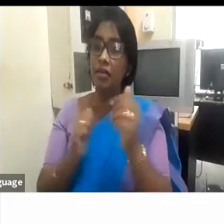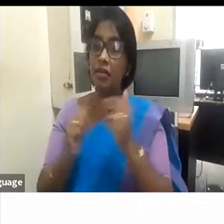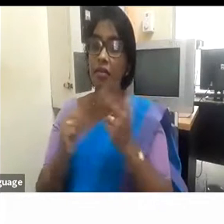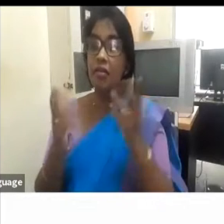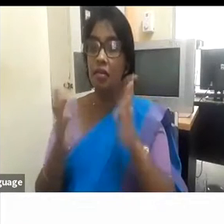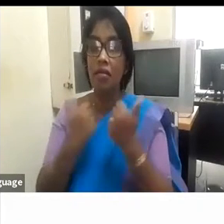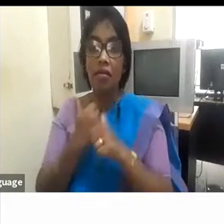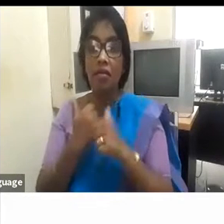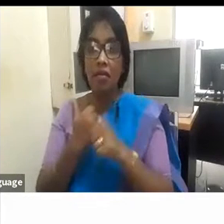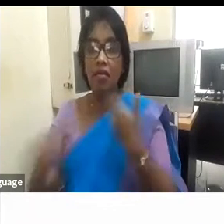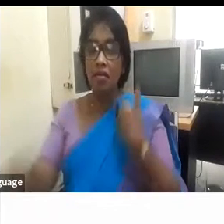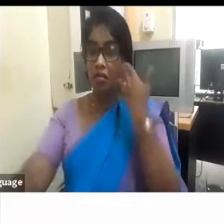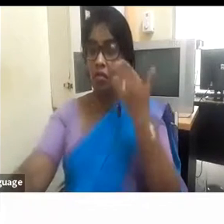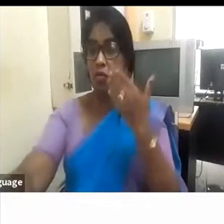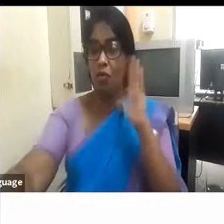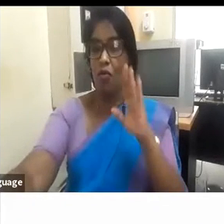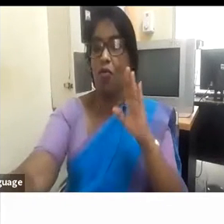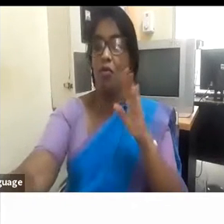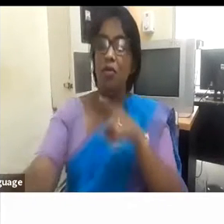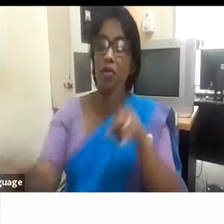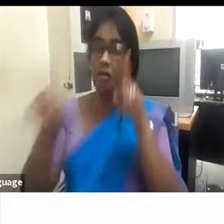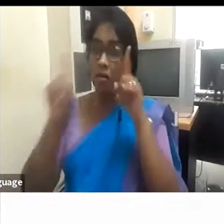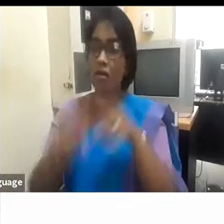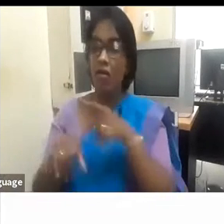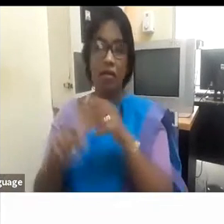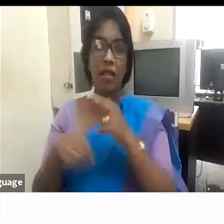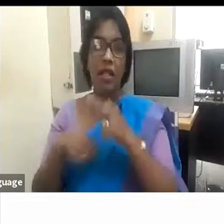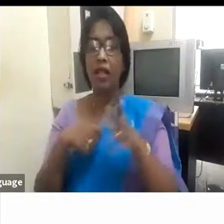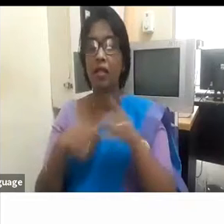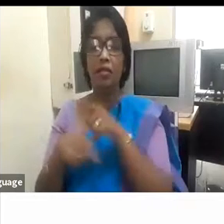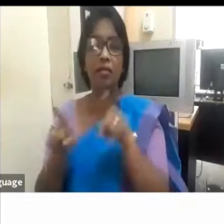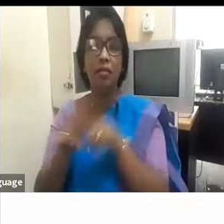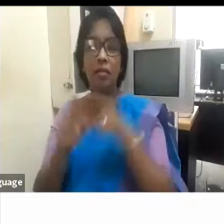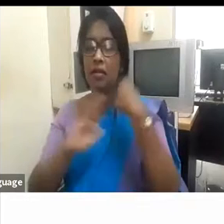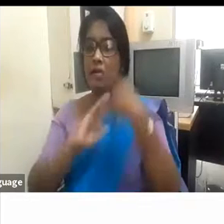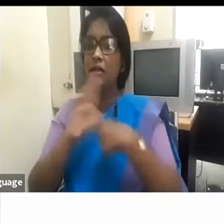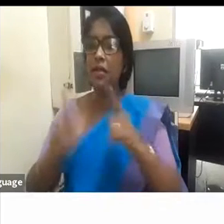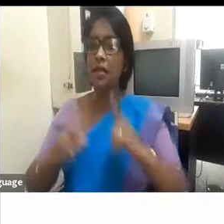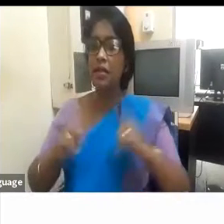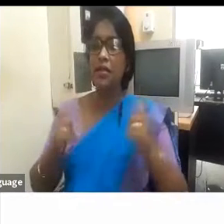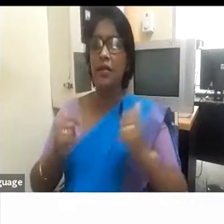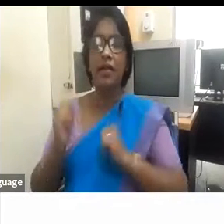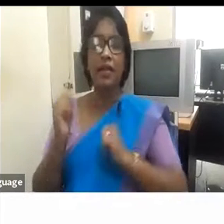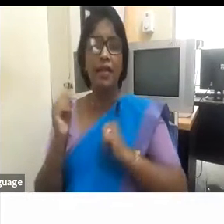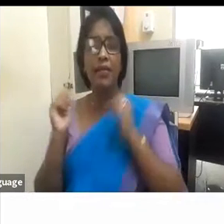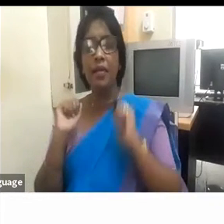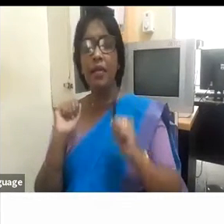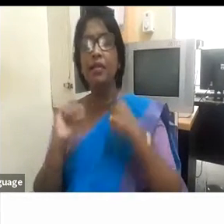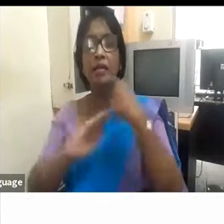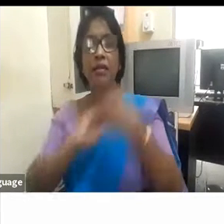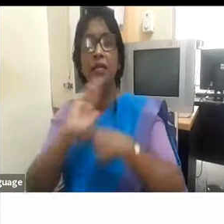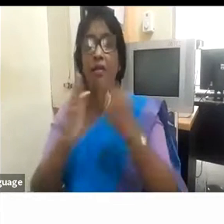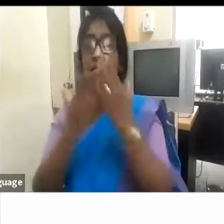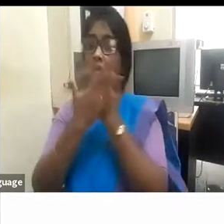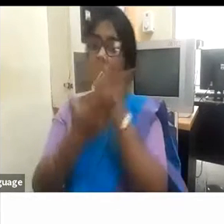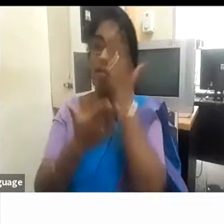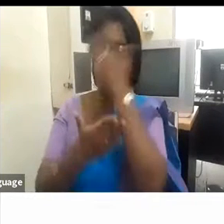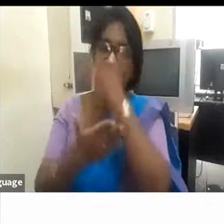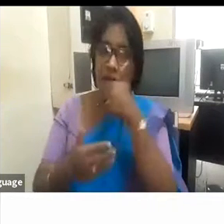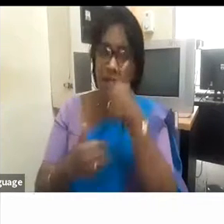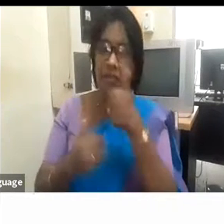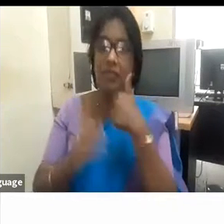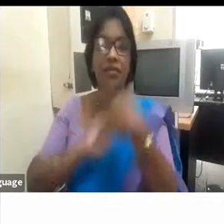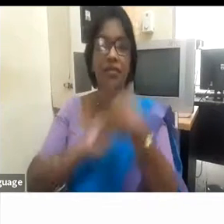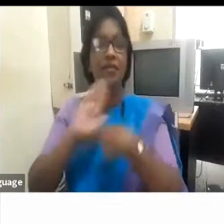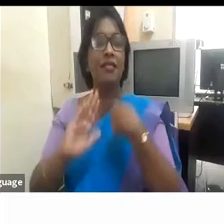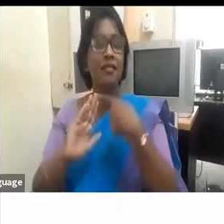why people don't want to live in Sri Lanka. It's a nice place to live. If you go and talk to anyone, they will say this is a very beautiful and nice place to live.